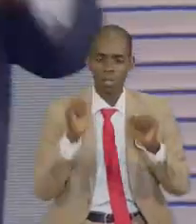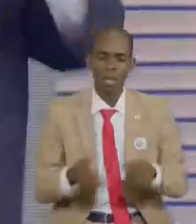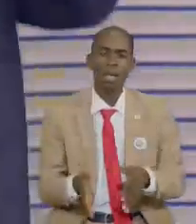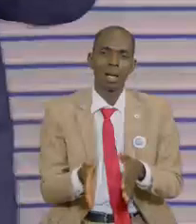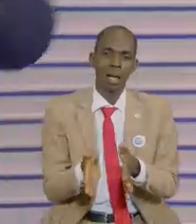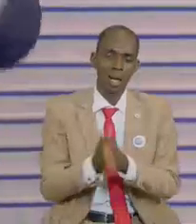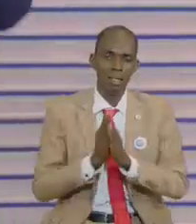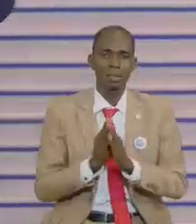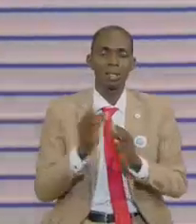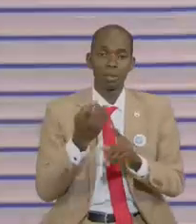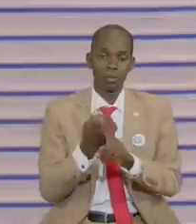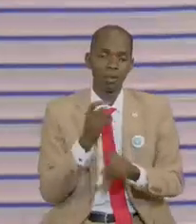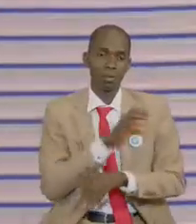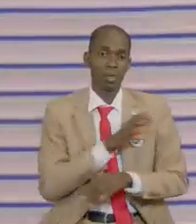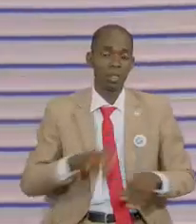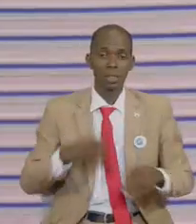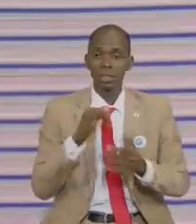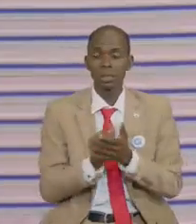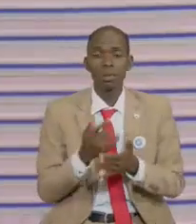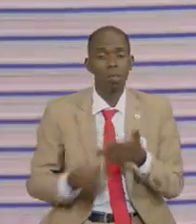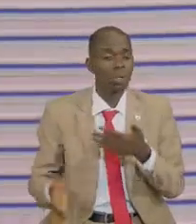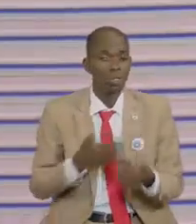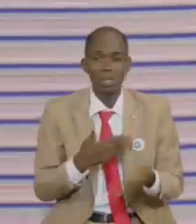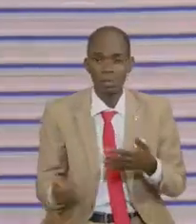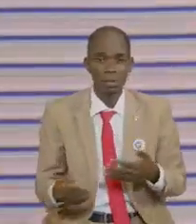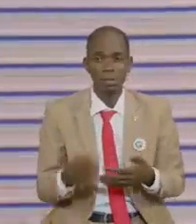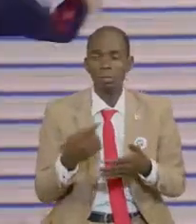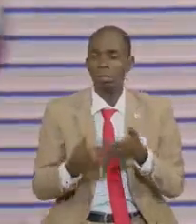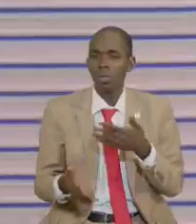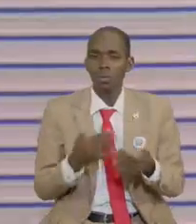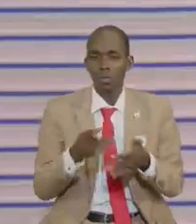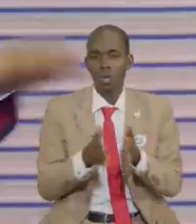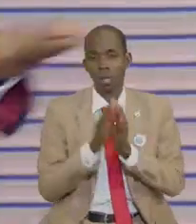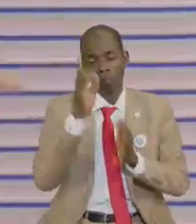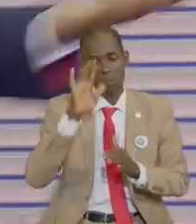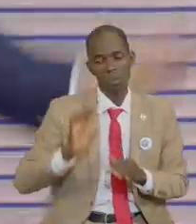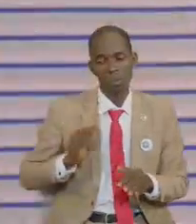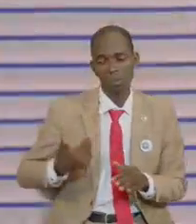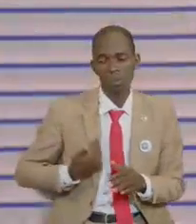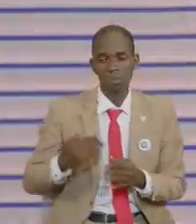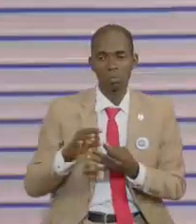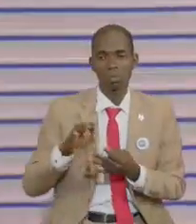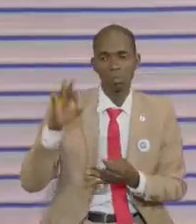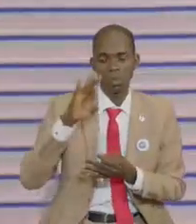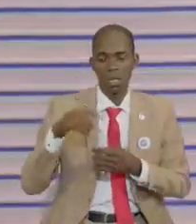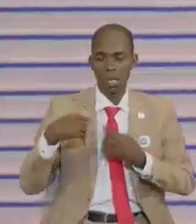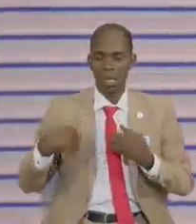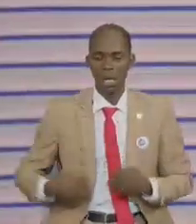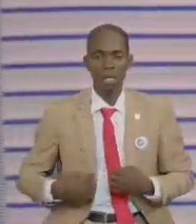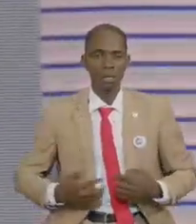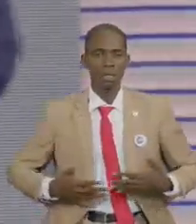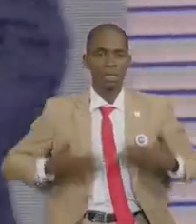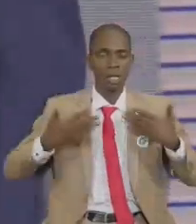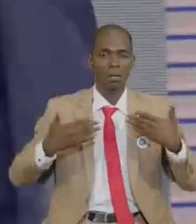he says, whatsoever you ask for your soul, for your spirit, for your heart, for your life, for your